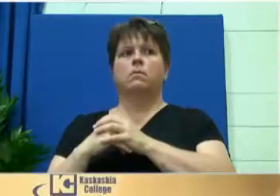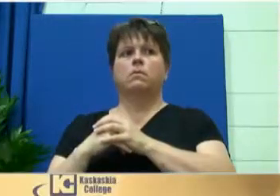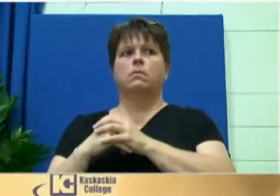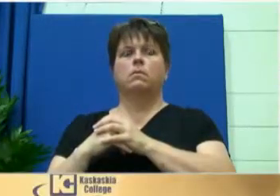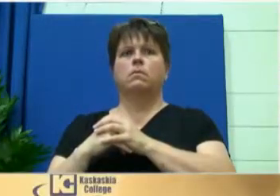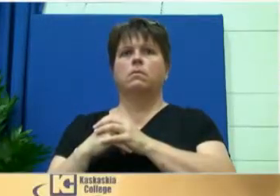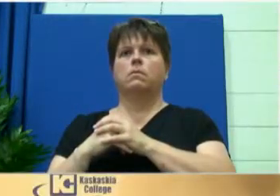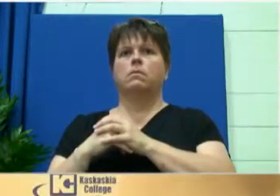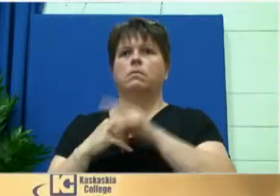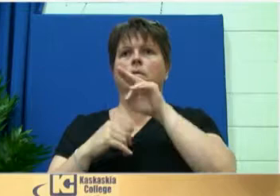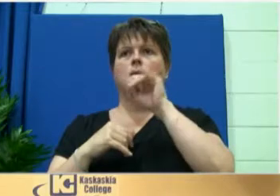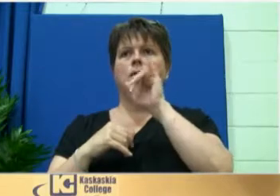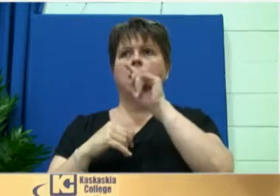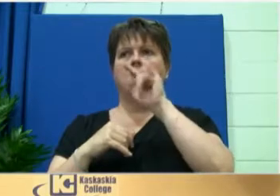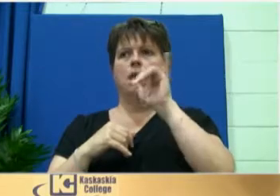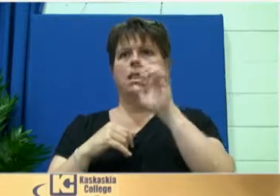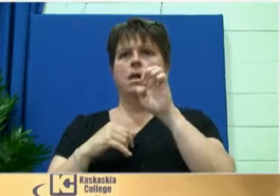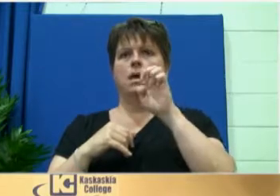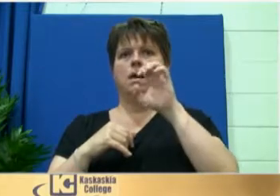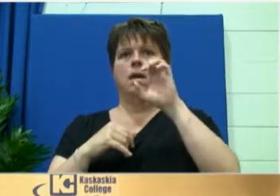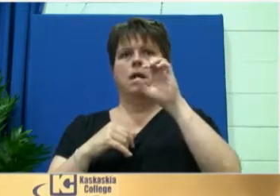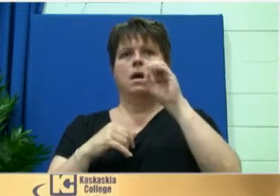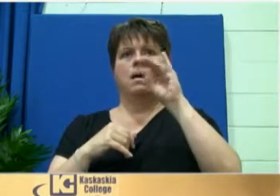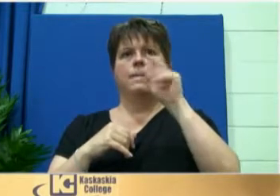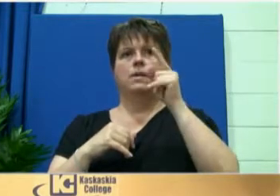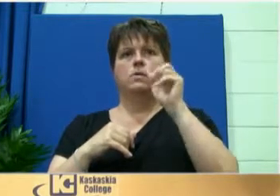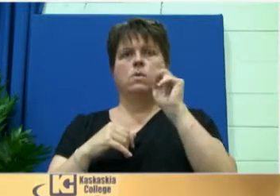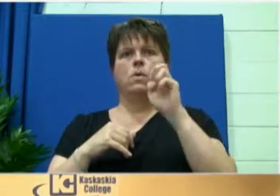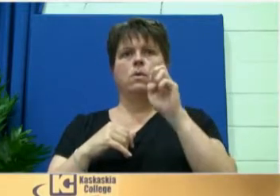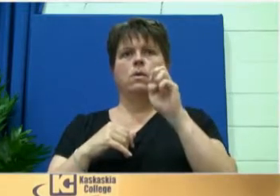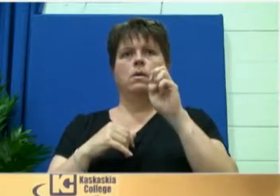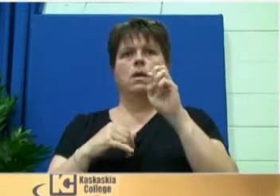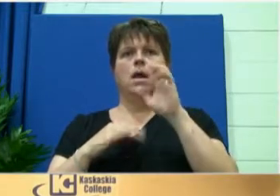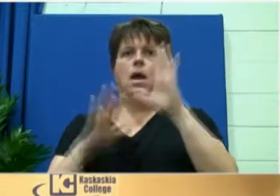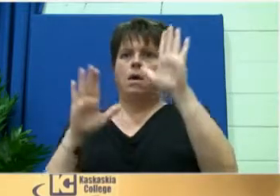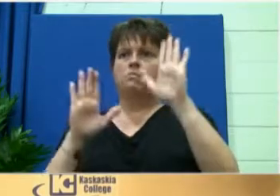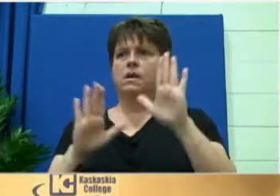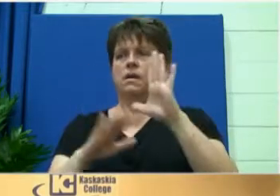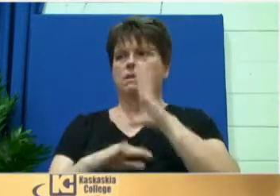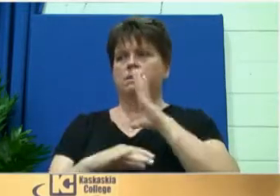Natalie Ibendal was presented the Outstanding Faculty Member Award.